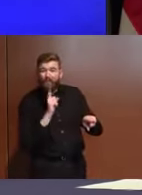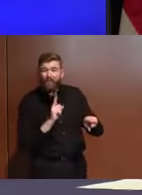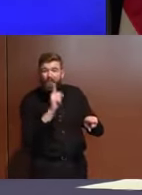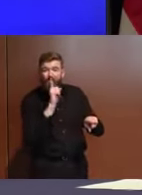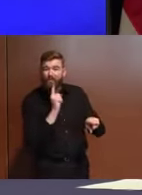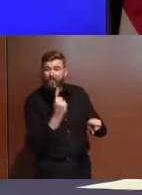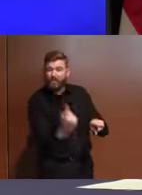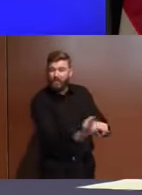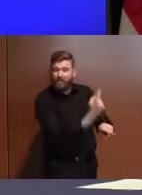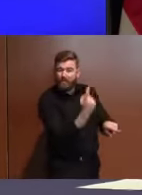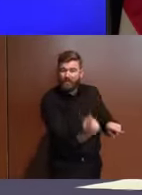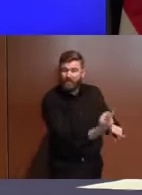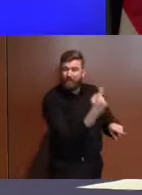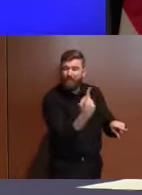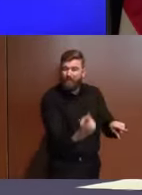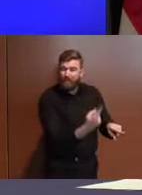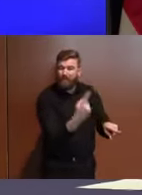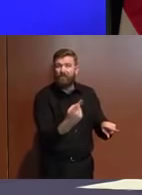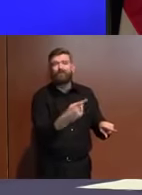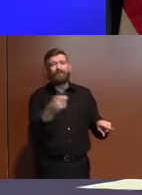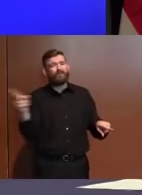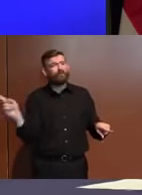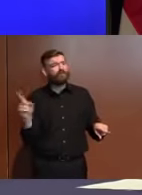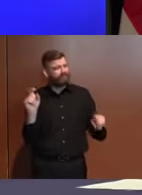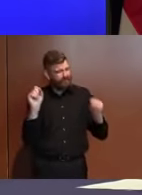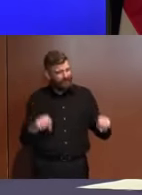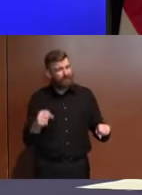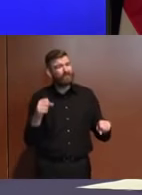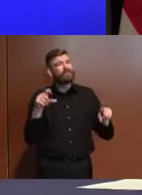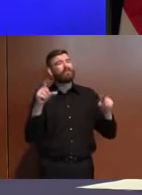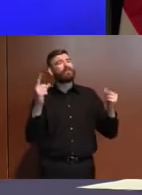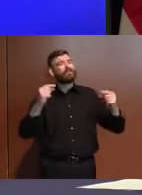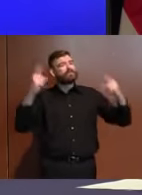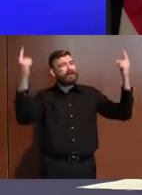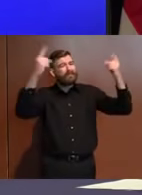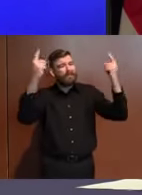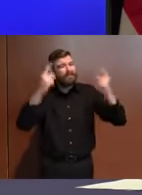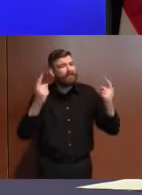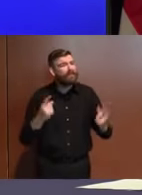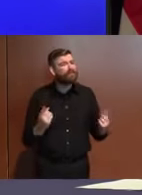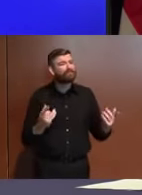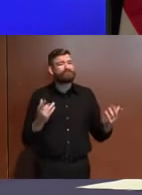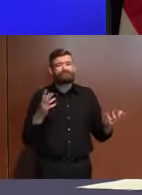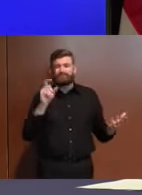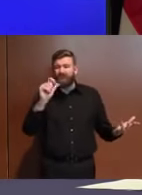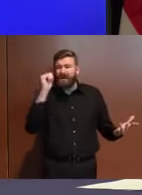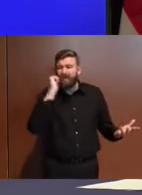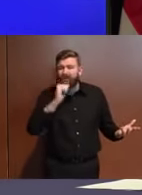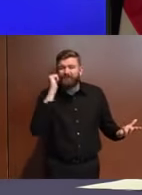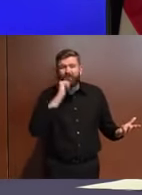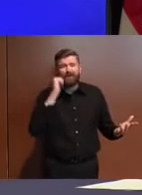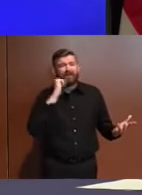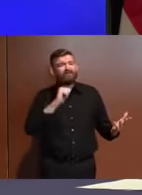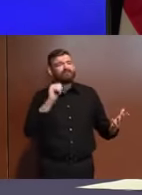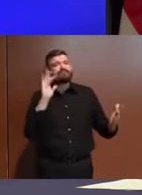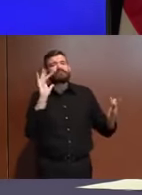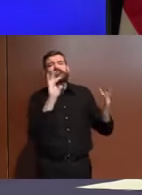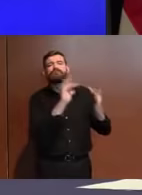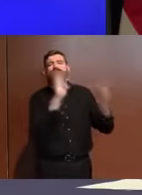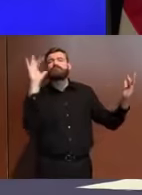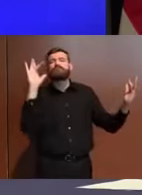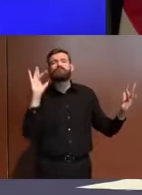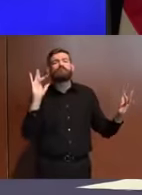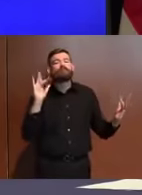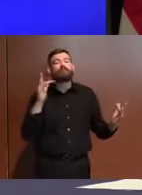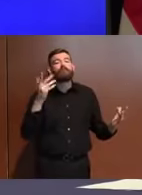one thing we could all do today, and maybe let's do it each day over the weekend, is to touch somebody that we haven't been touching lately. Whether it's a